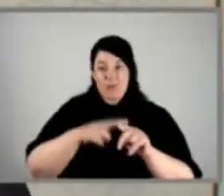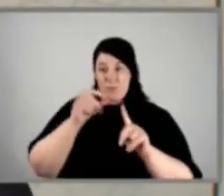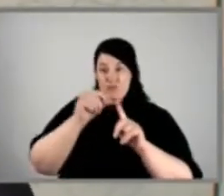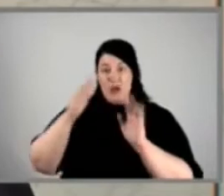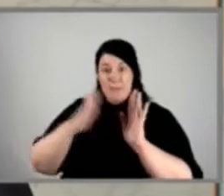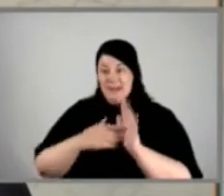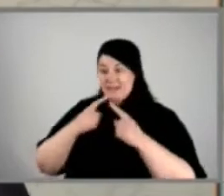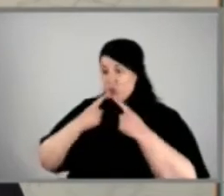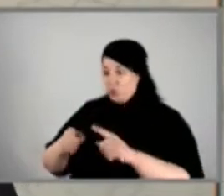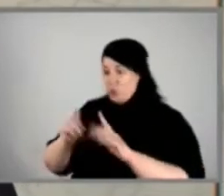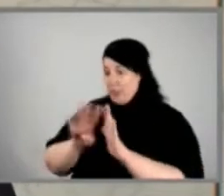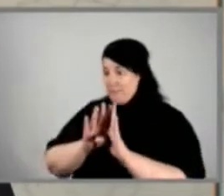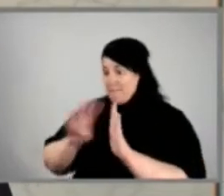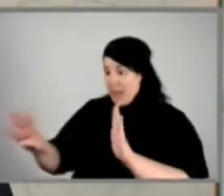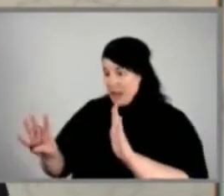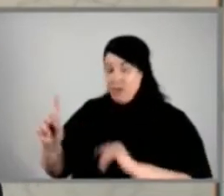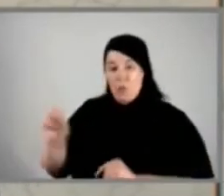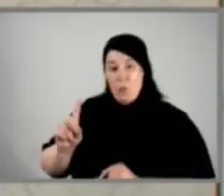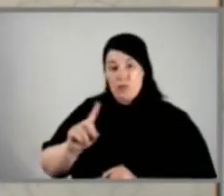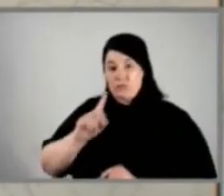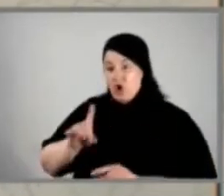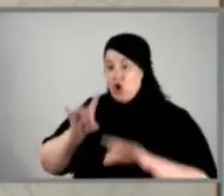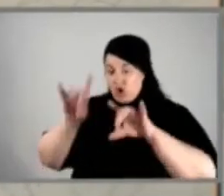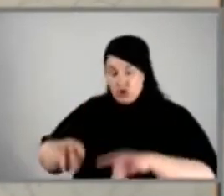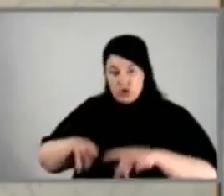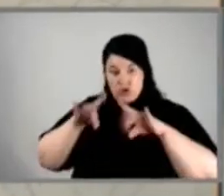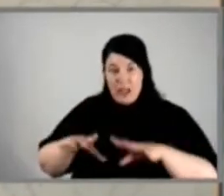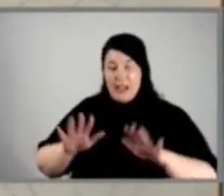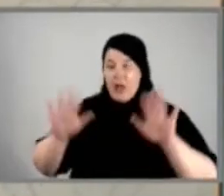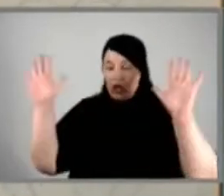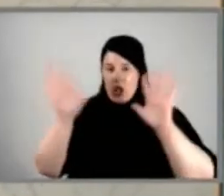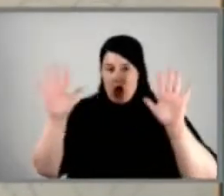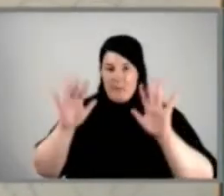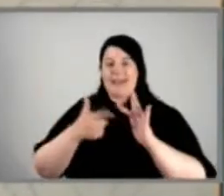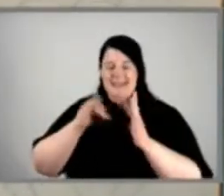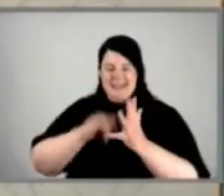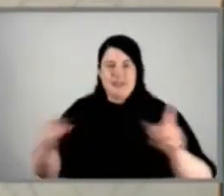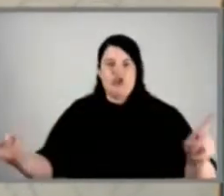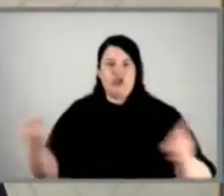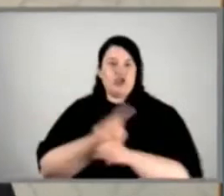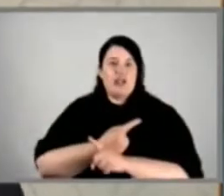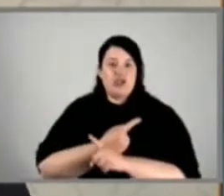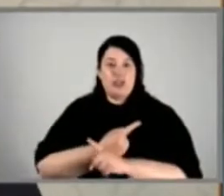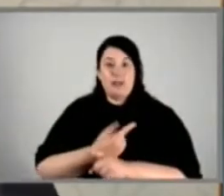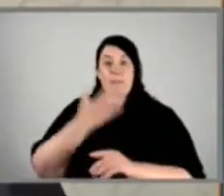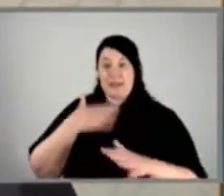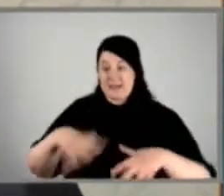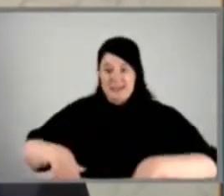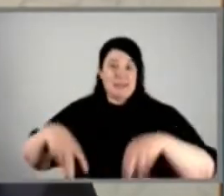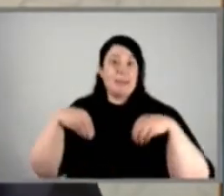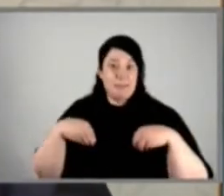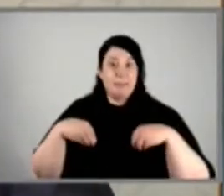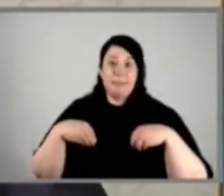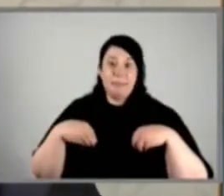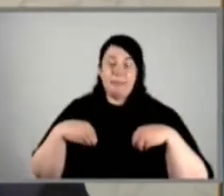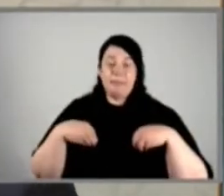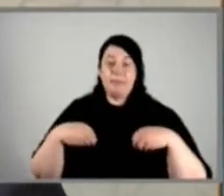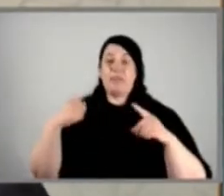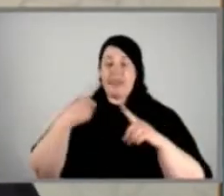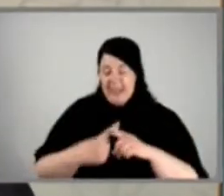and the CSIRO was Australia's climate is changing. You have to acknowledge that and then work hard